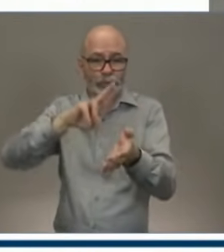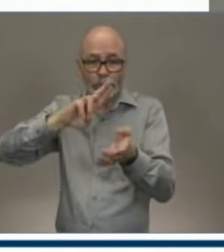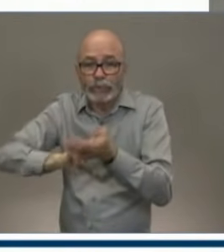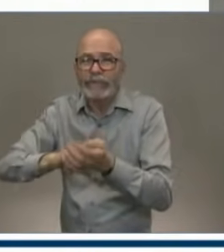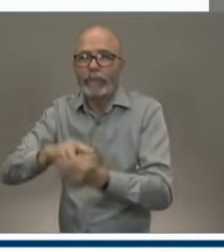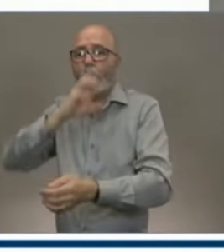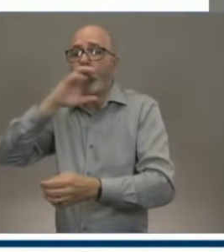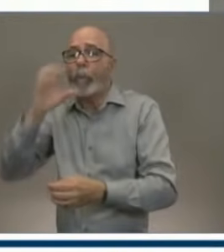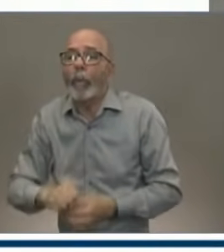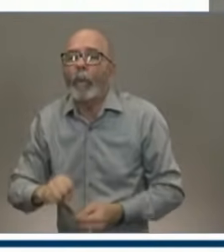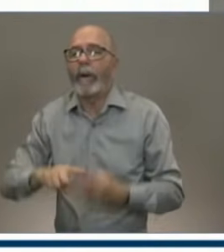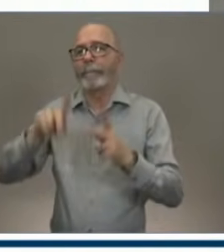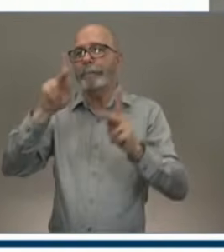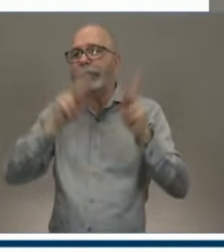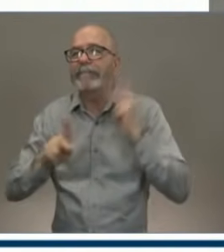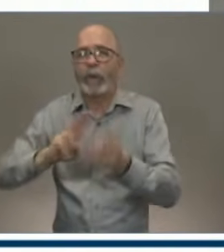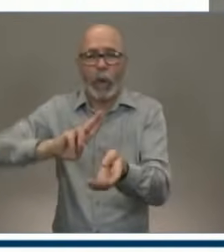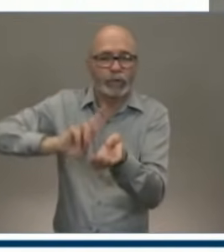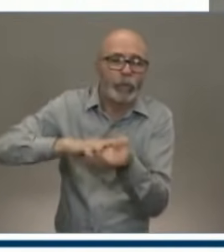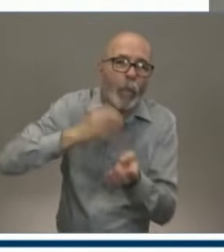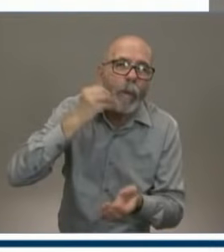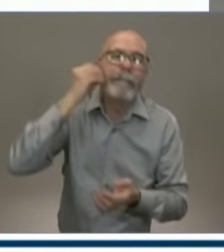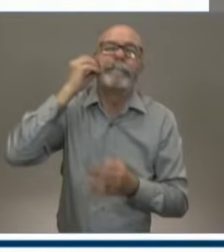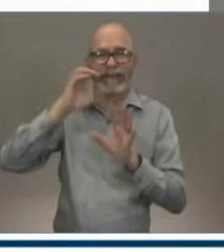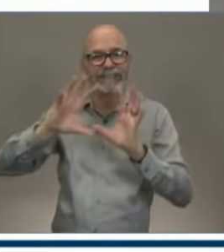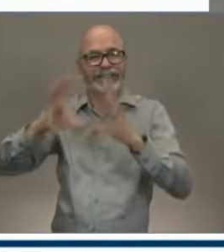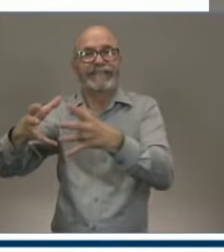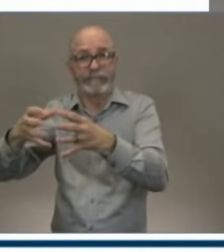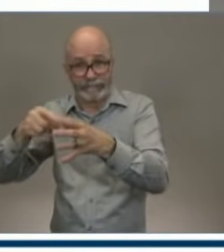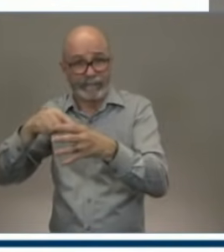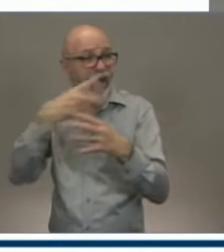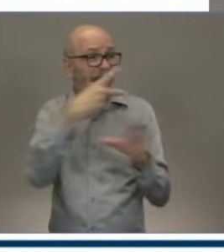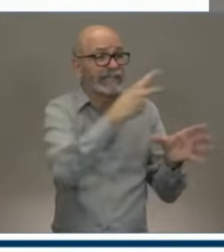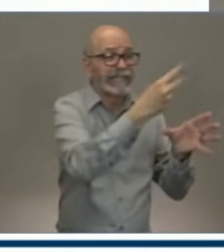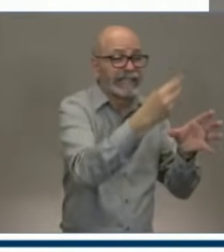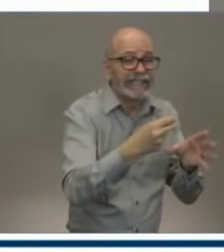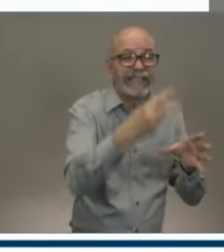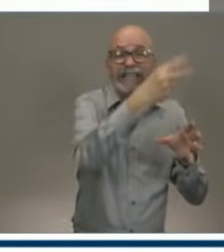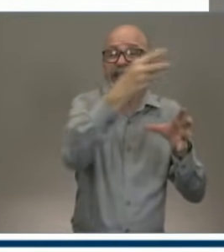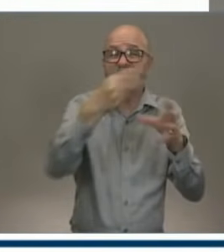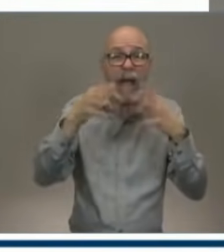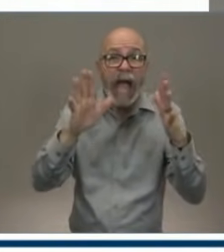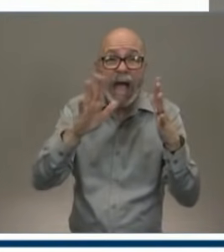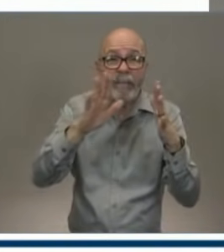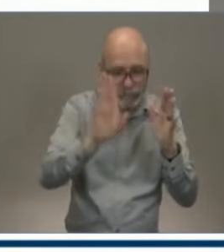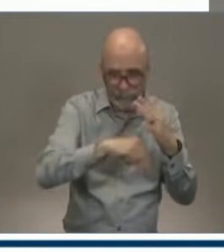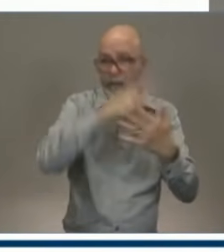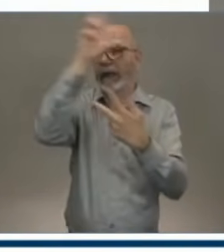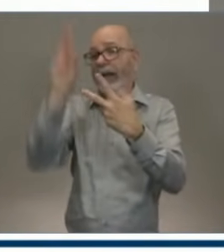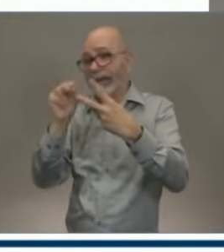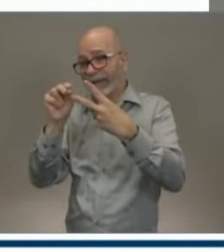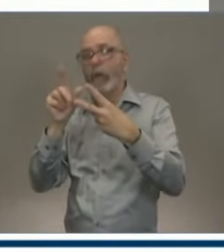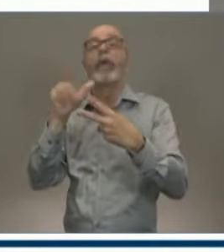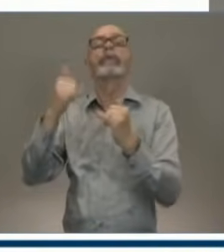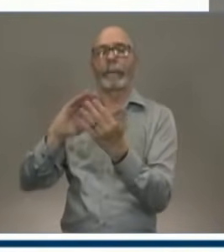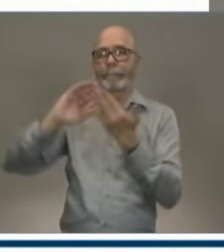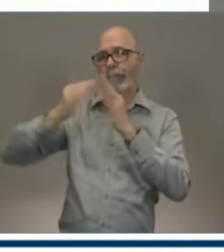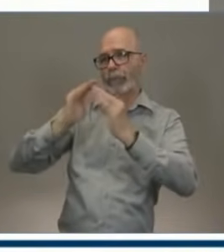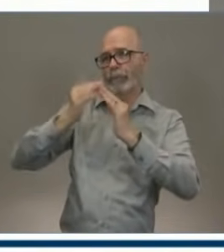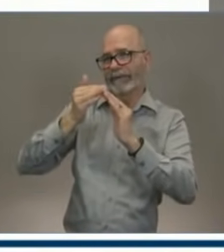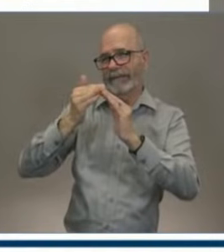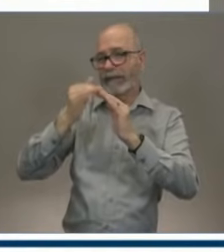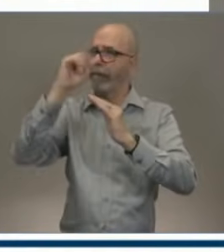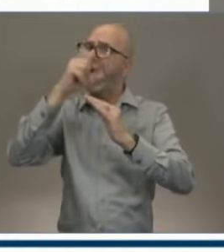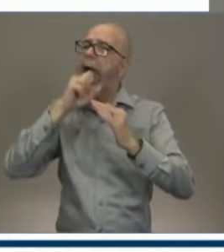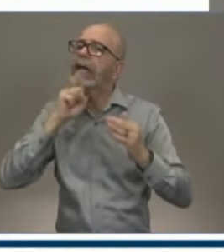facilities, to a community-based model, where our main priority of who gets immunized first is going to be based on age, because